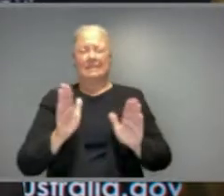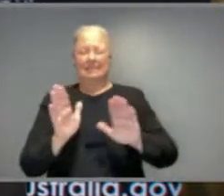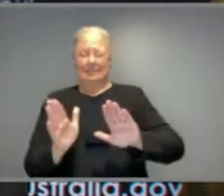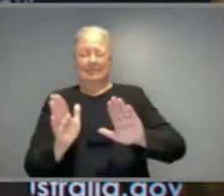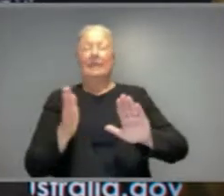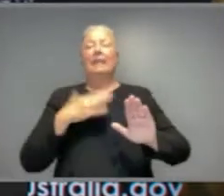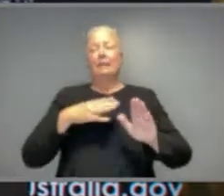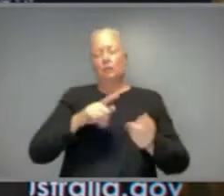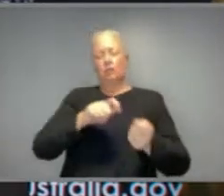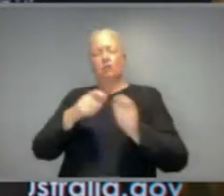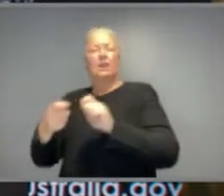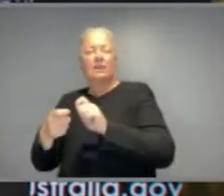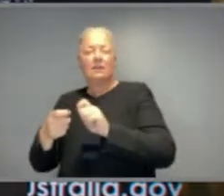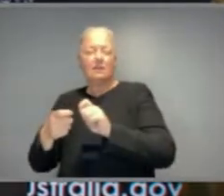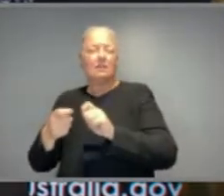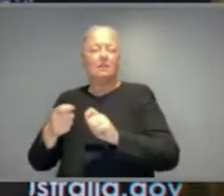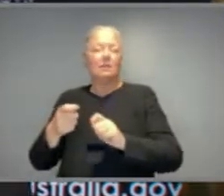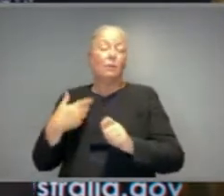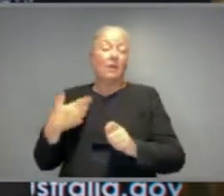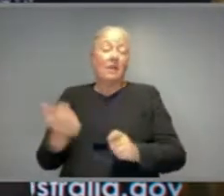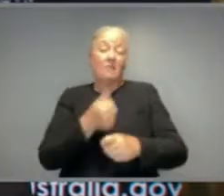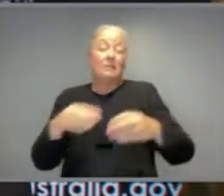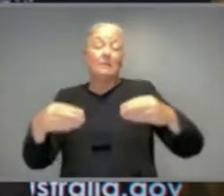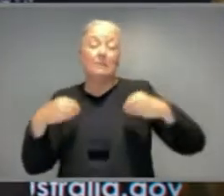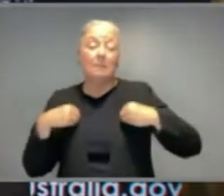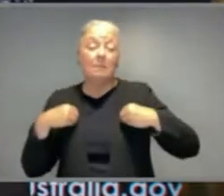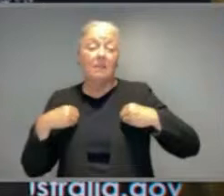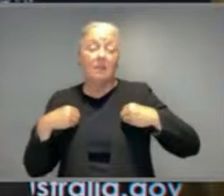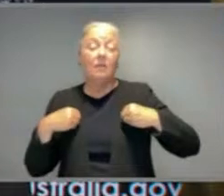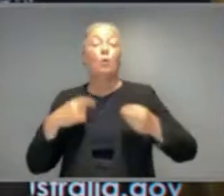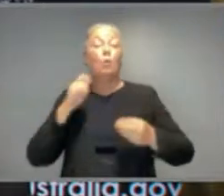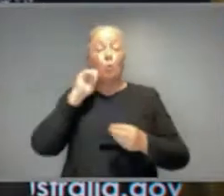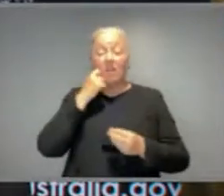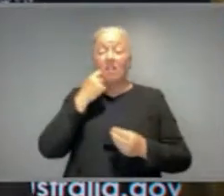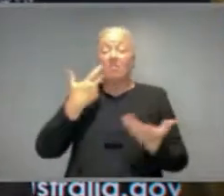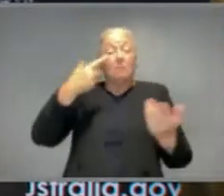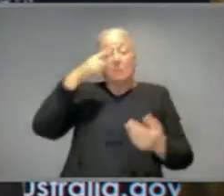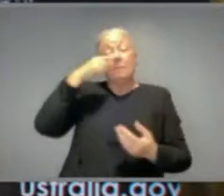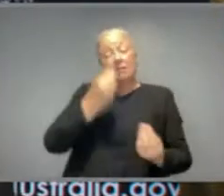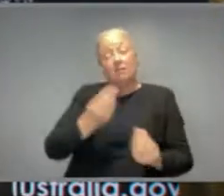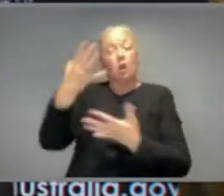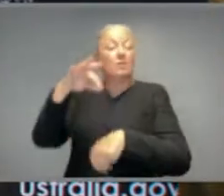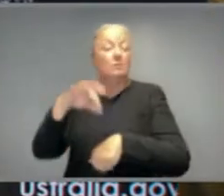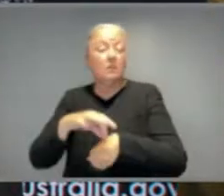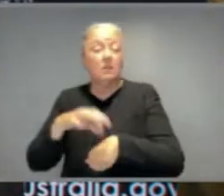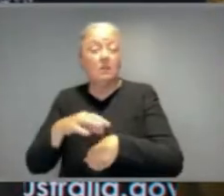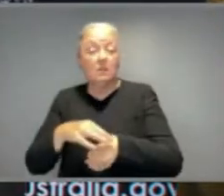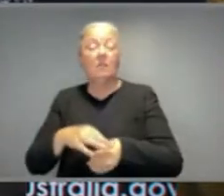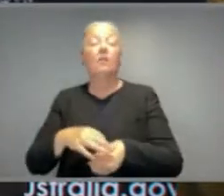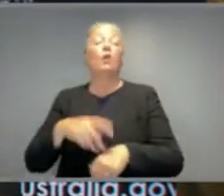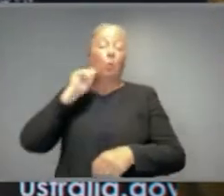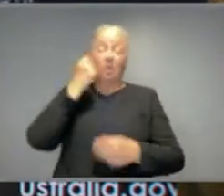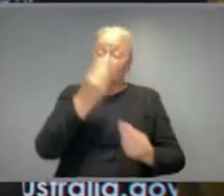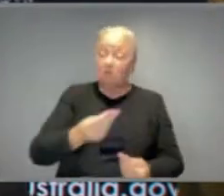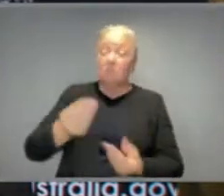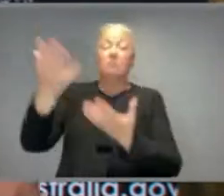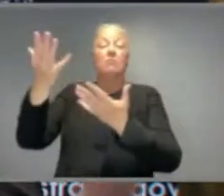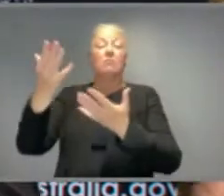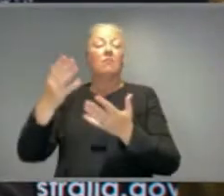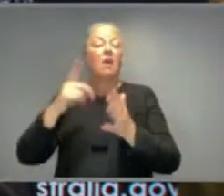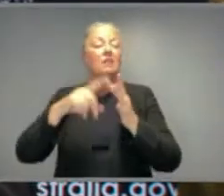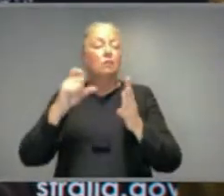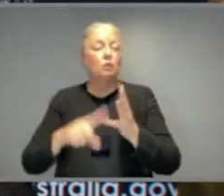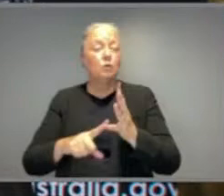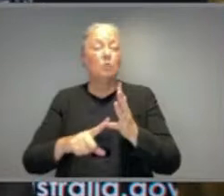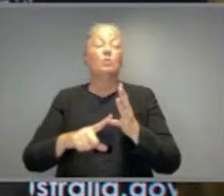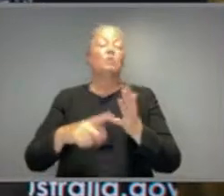there will be cases. We need to accept that there will be hospitalisations. There will be ICU admissions and there will be deaths. So we do need to go back to